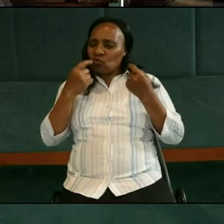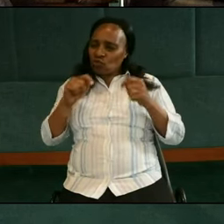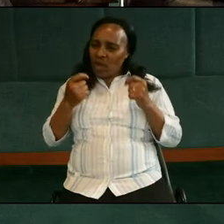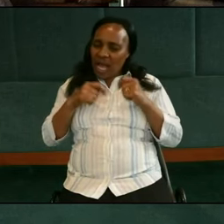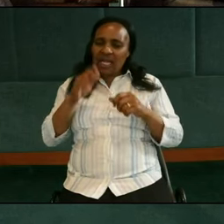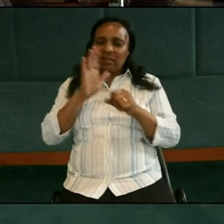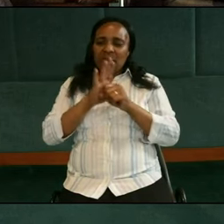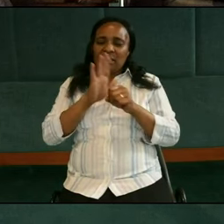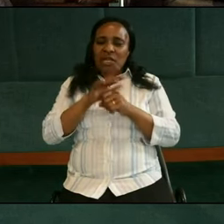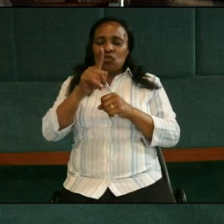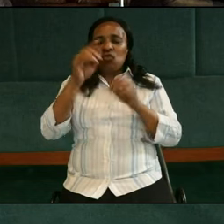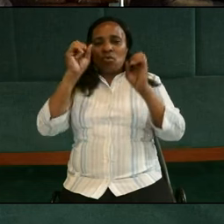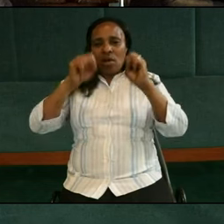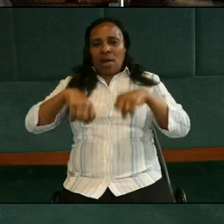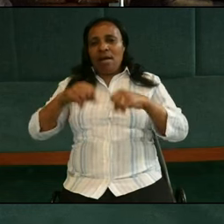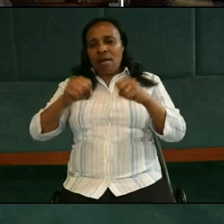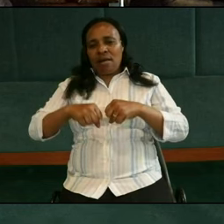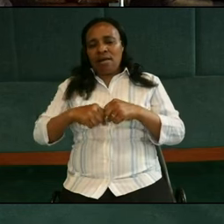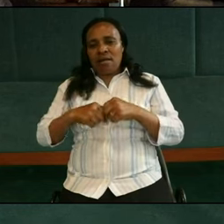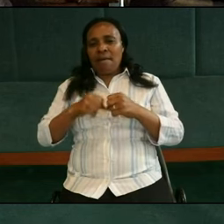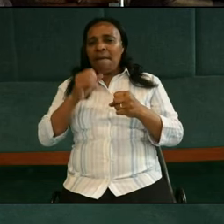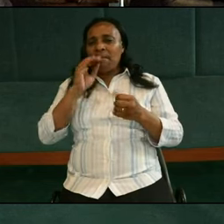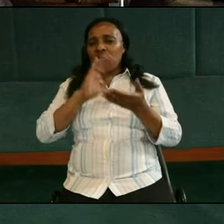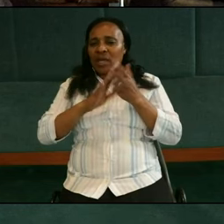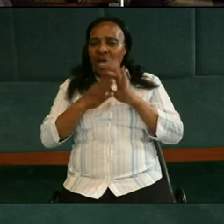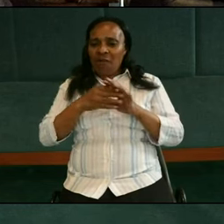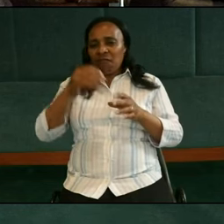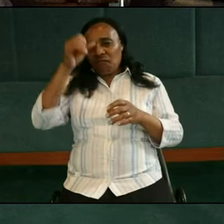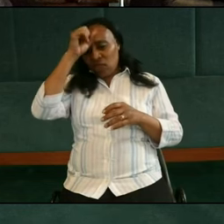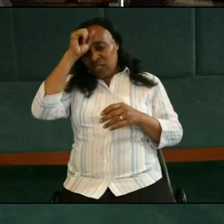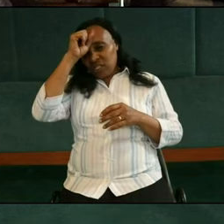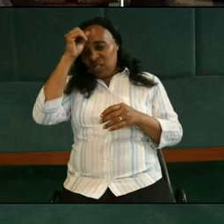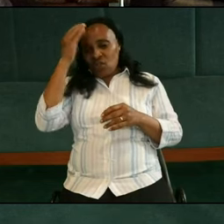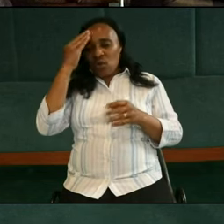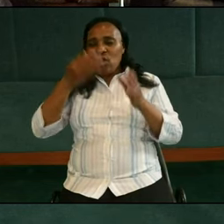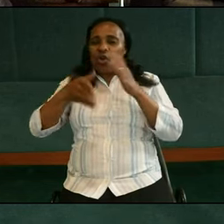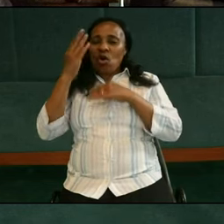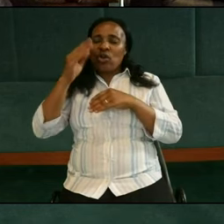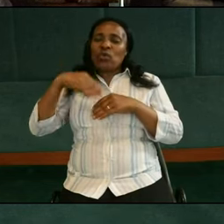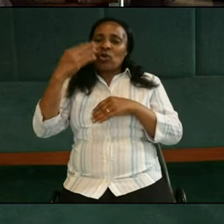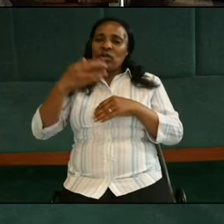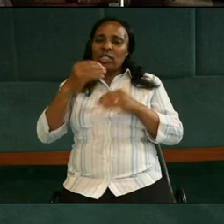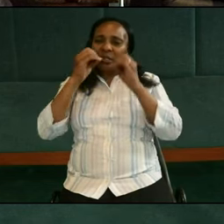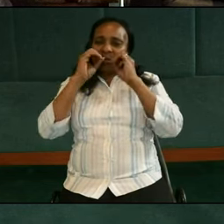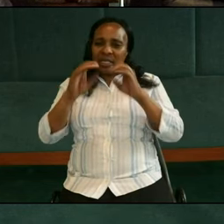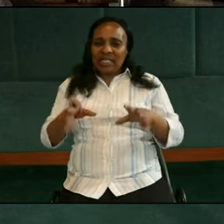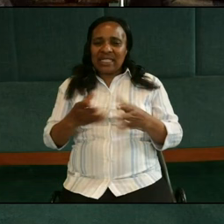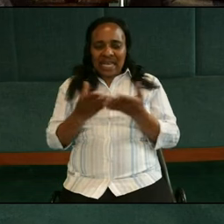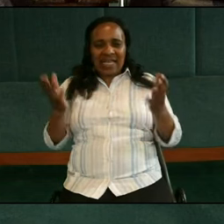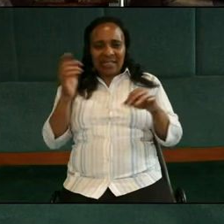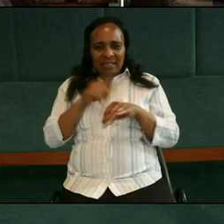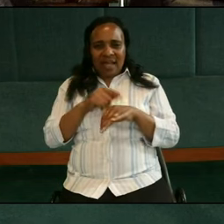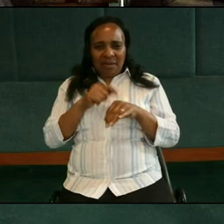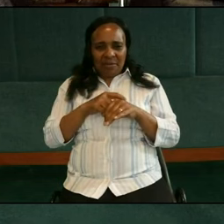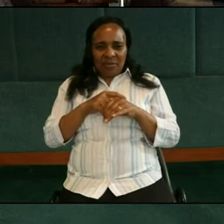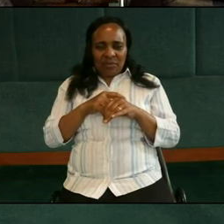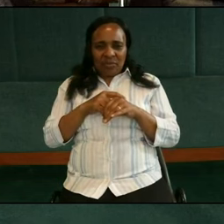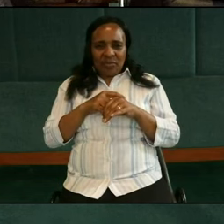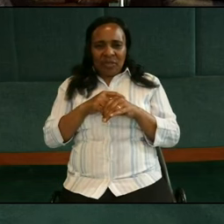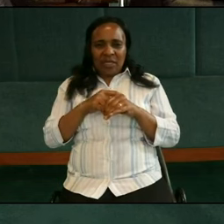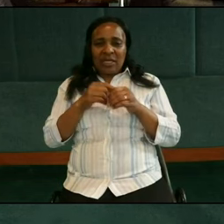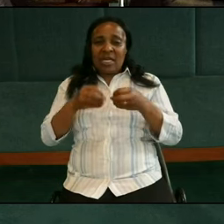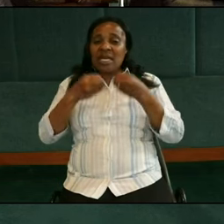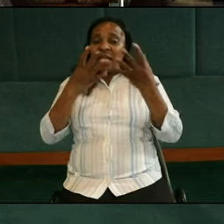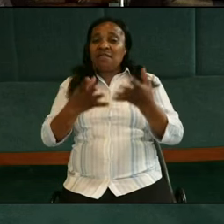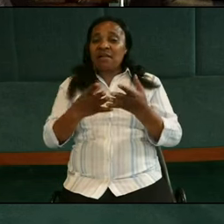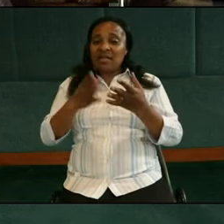as much as you can to be foolish, knowing that God will always bless you in return because you need to be his beacon of light. He has